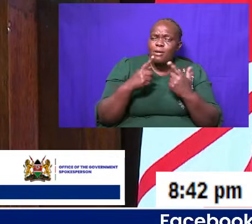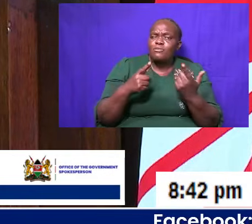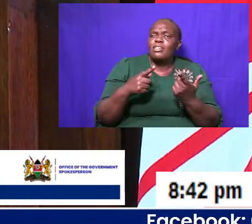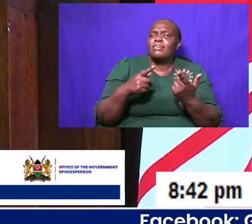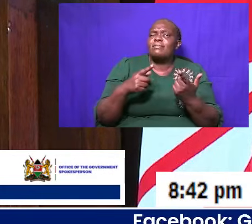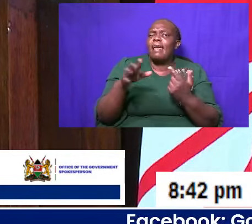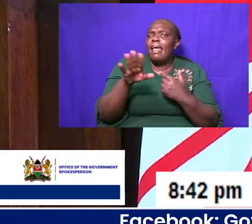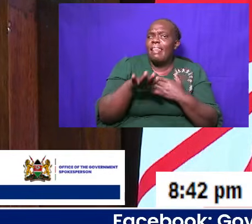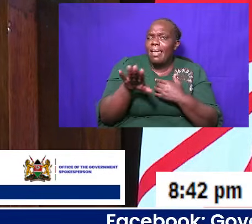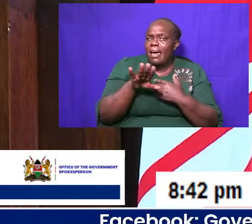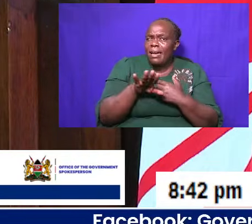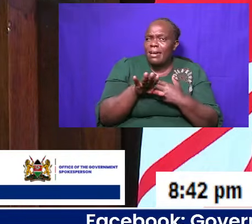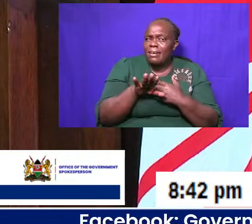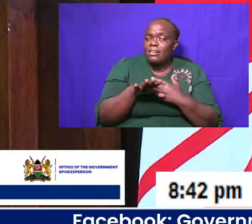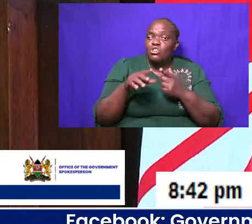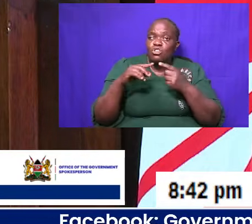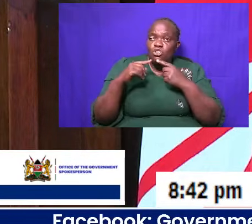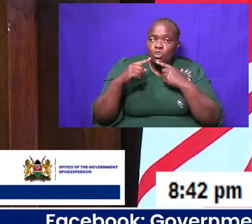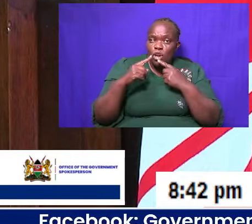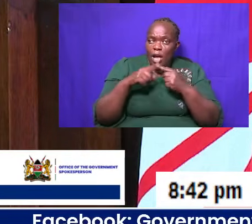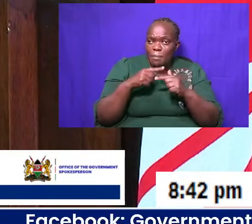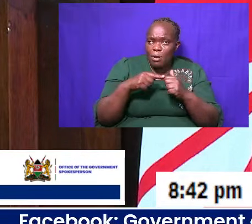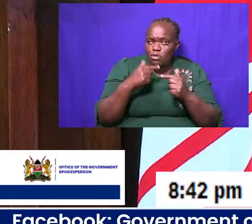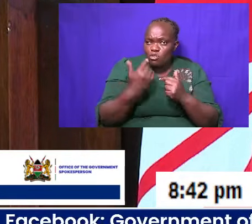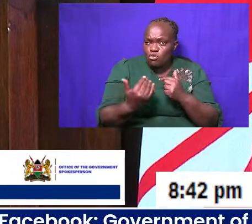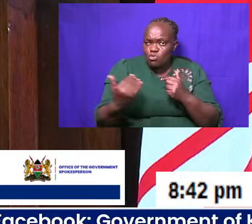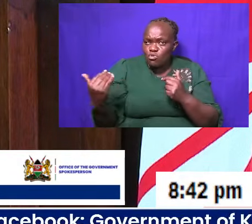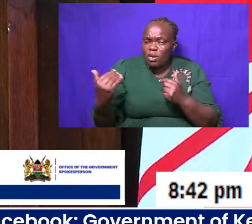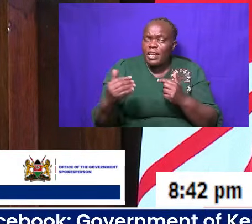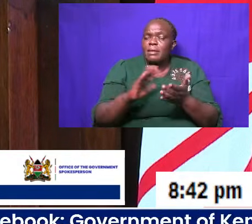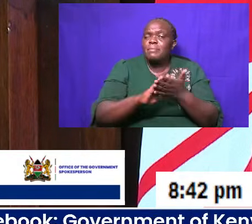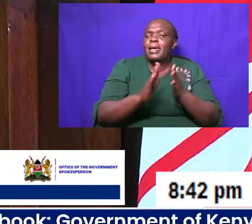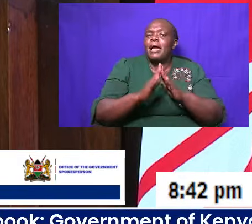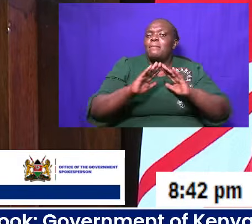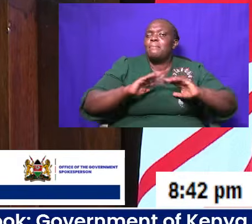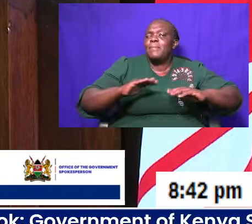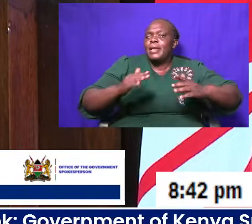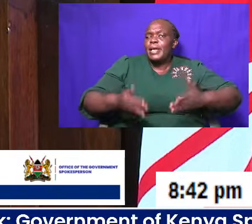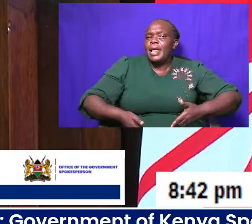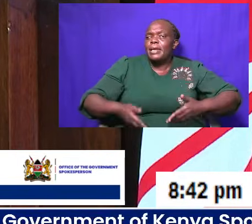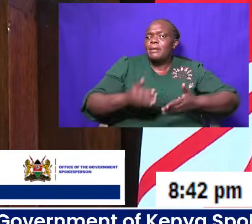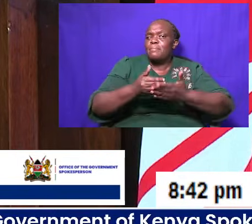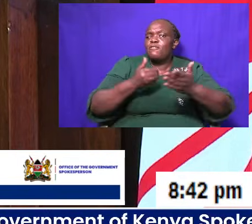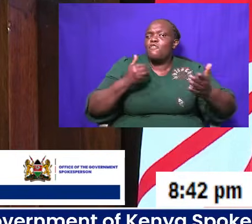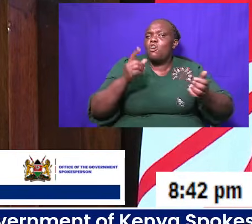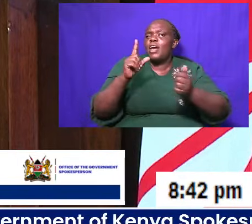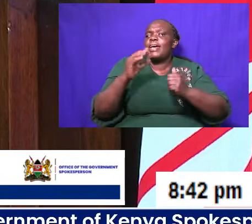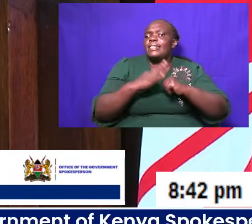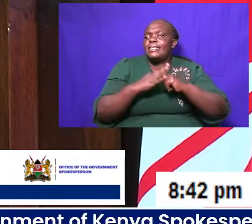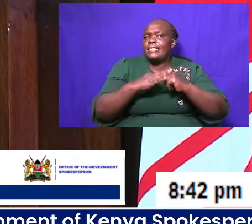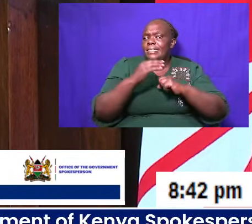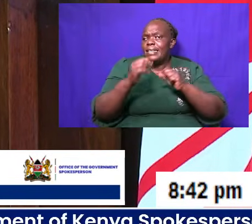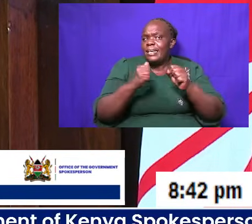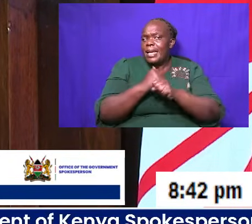15%. You're talking about children who are becoming pregnant before the age of 18, which is